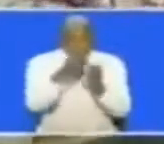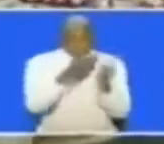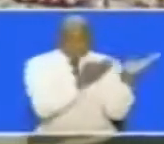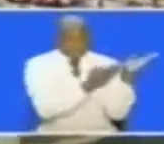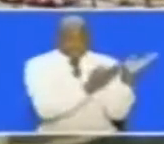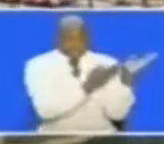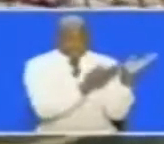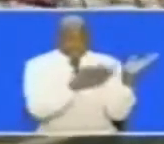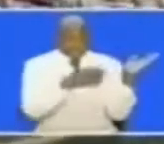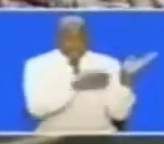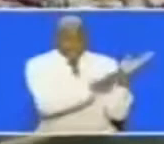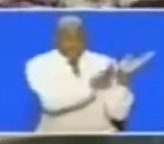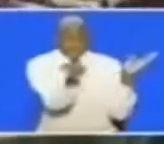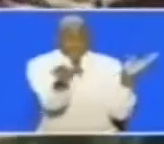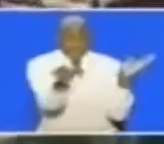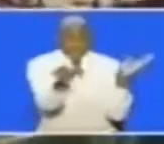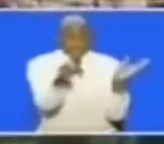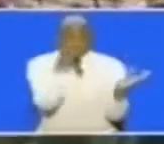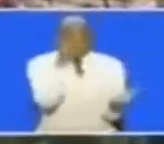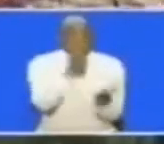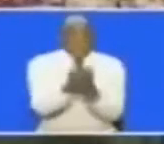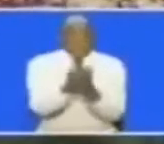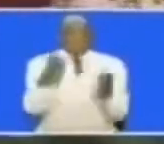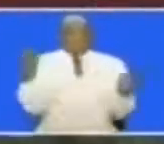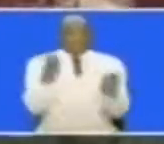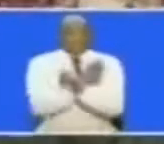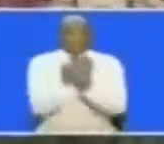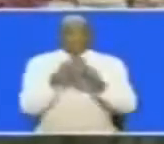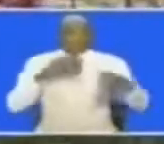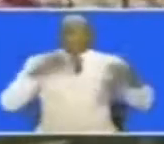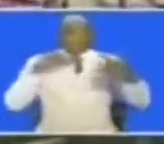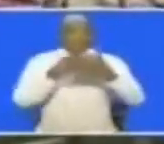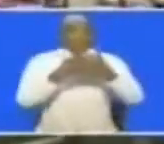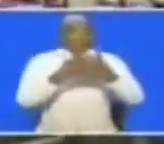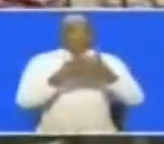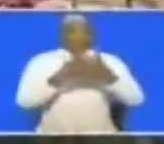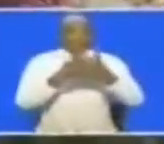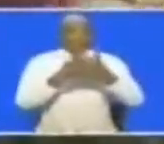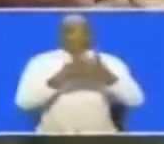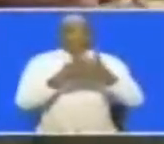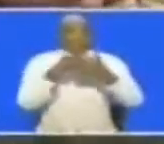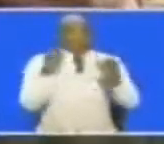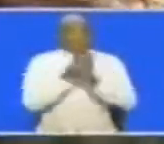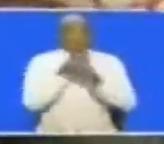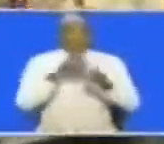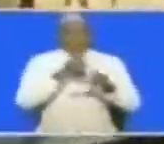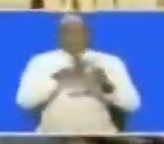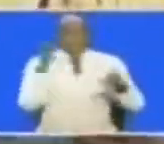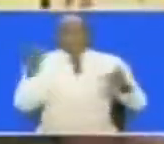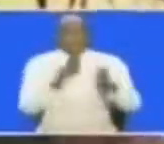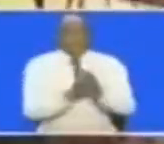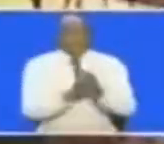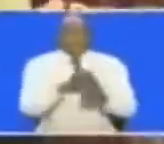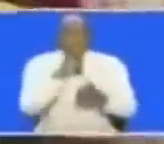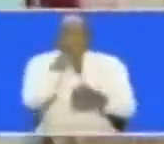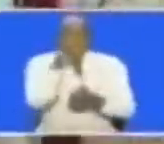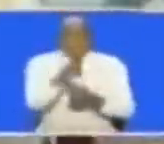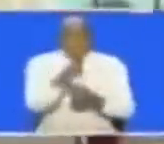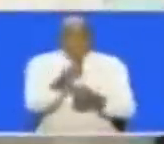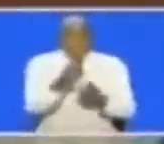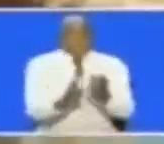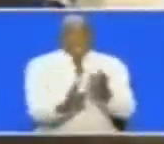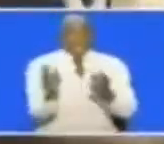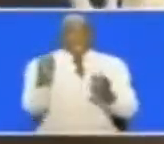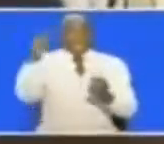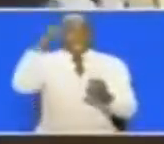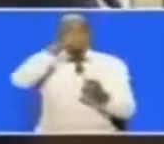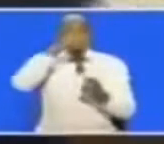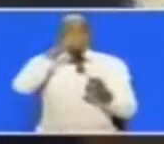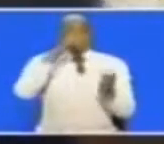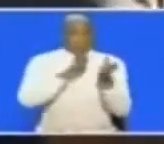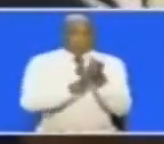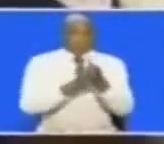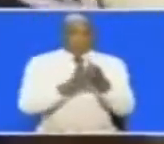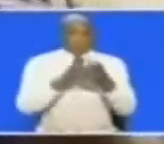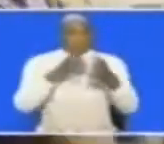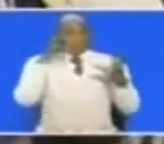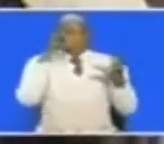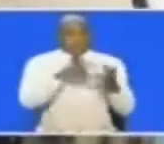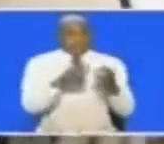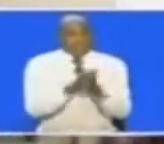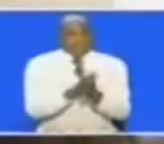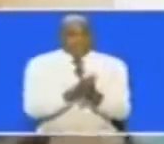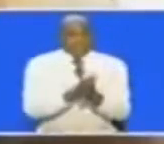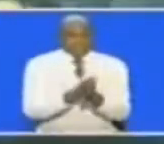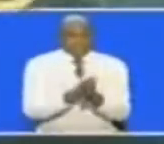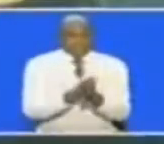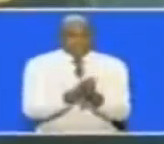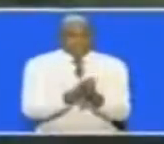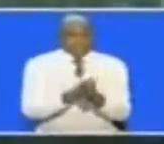they go to the bait that attracted them, and they get stuck in there. And then they'll go to the upstairs, and then they're trapped till